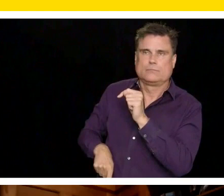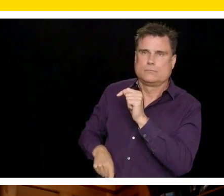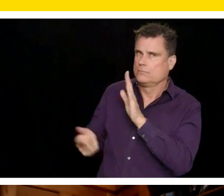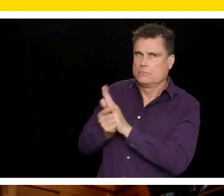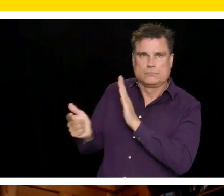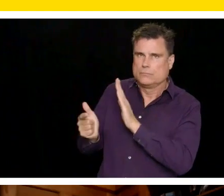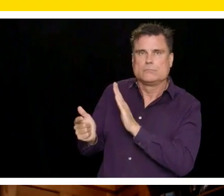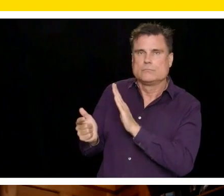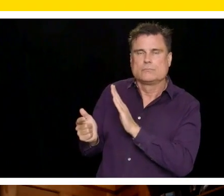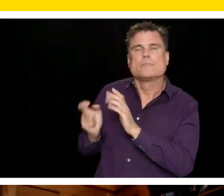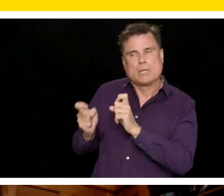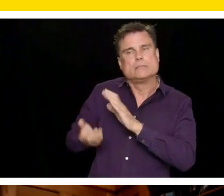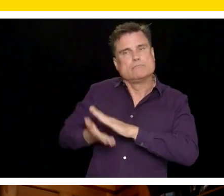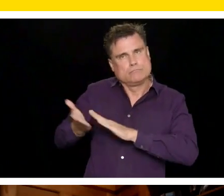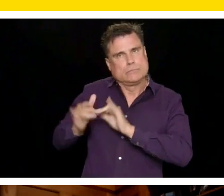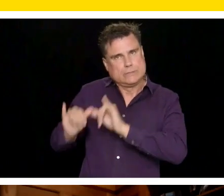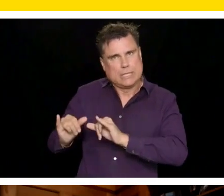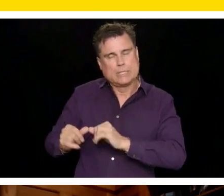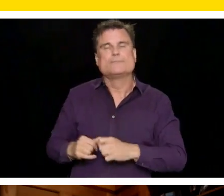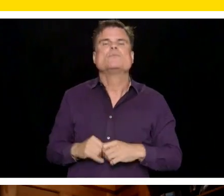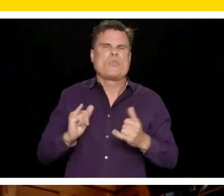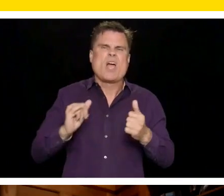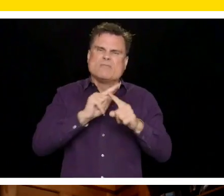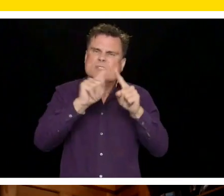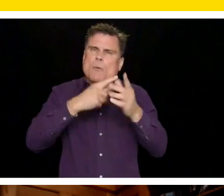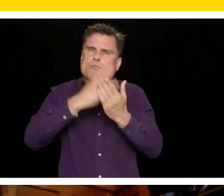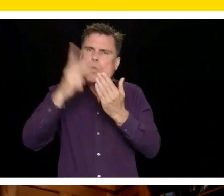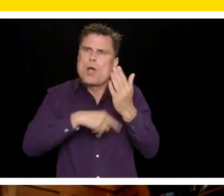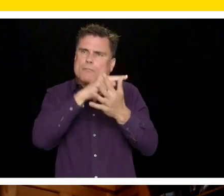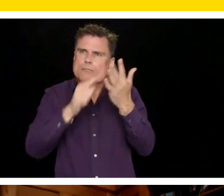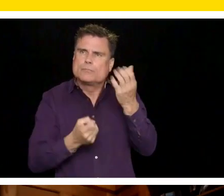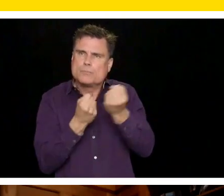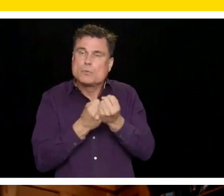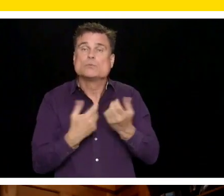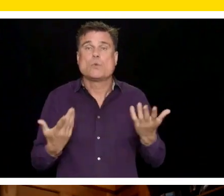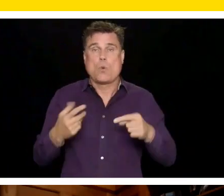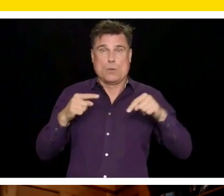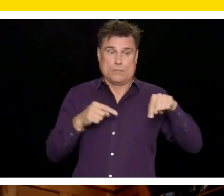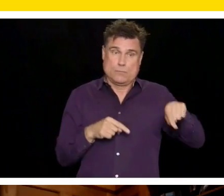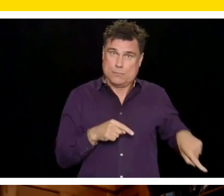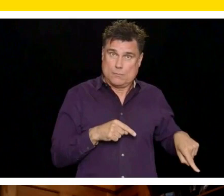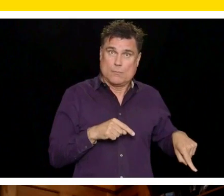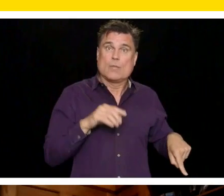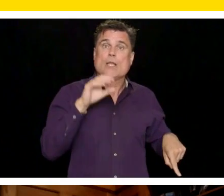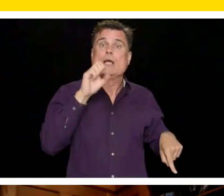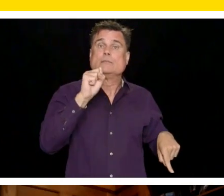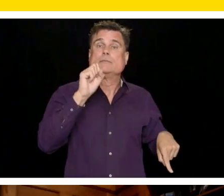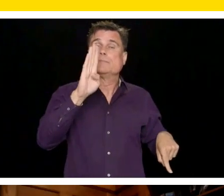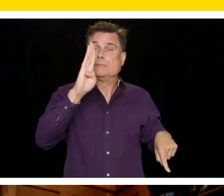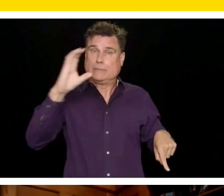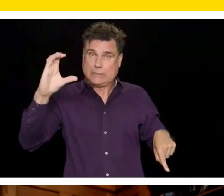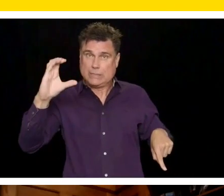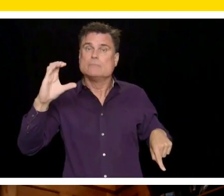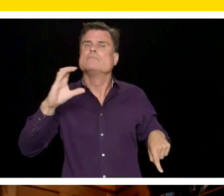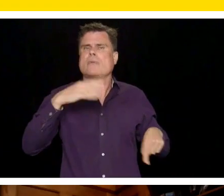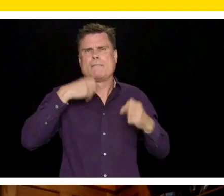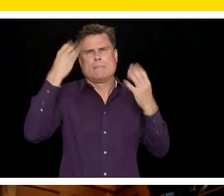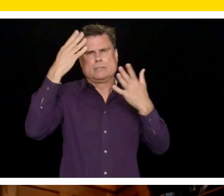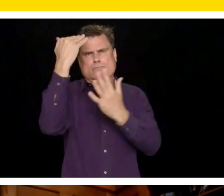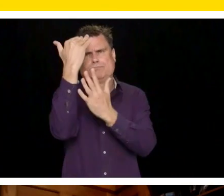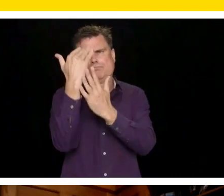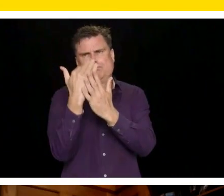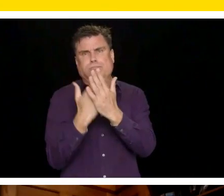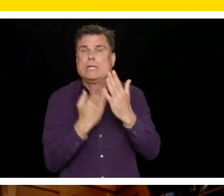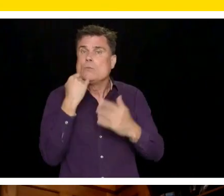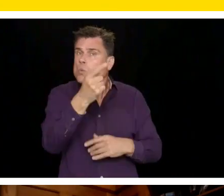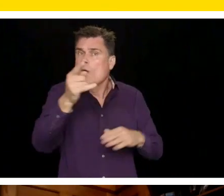ask me right away. Rather call or chat with Small Business BC online, and they can get you all the answers for your